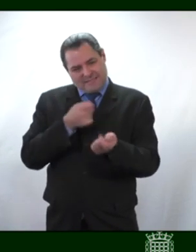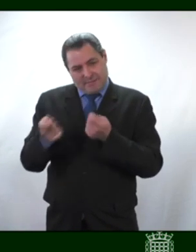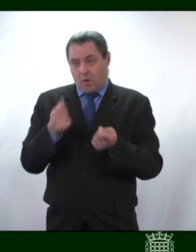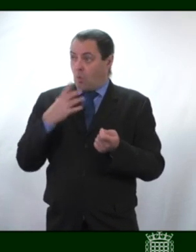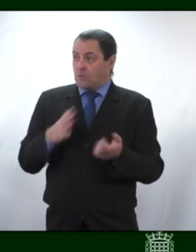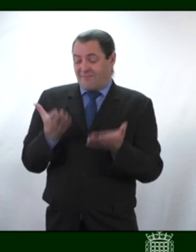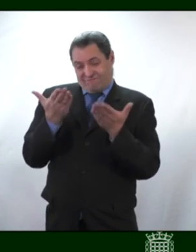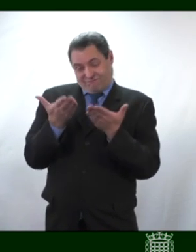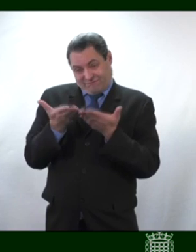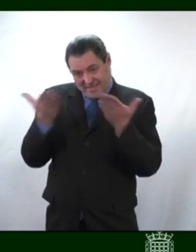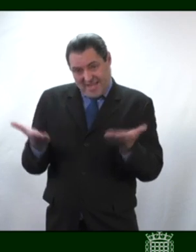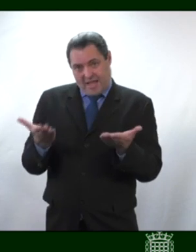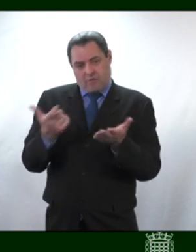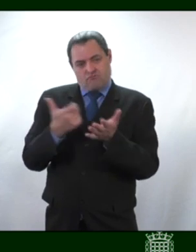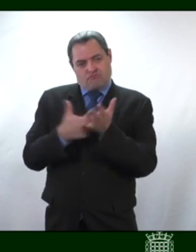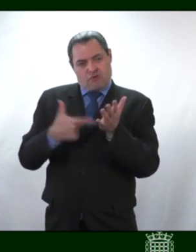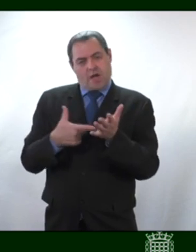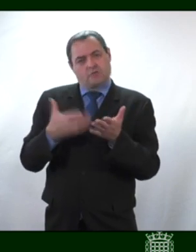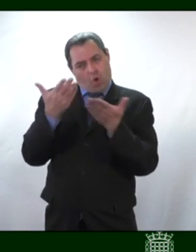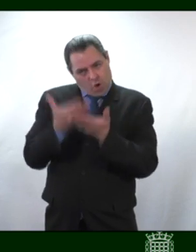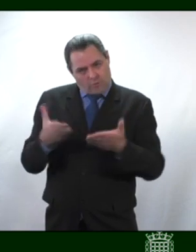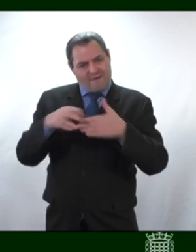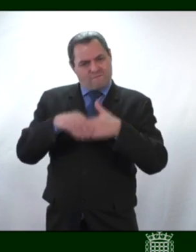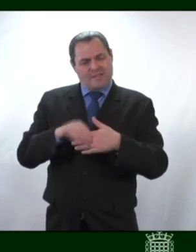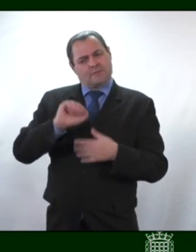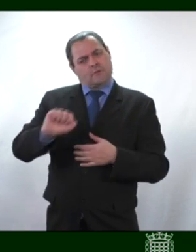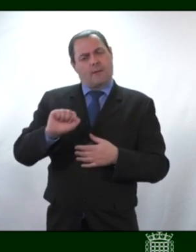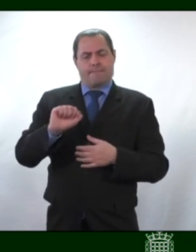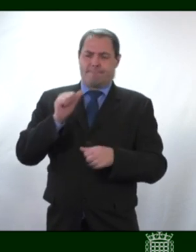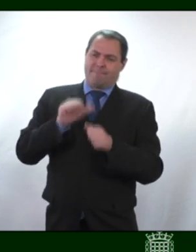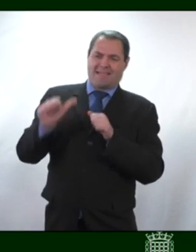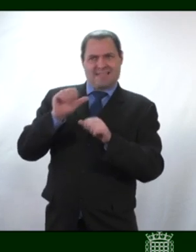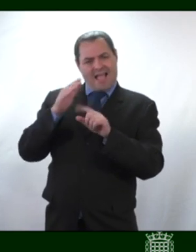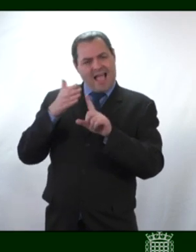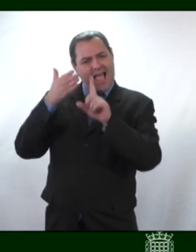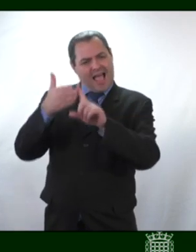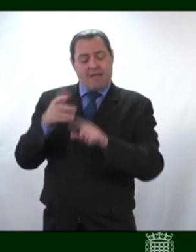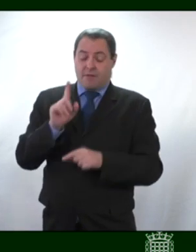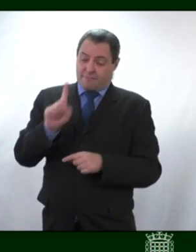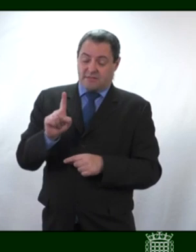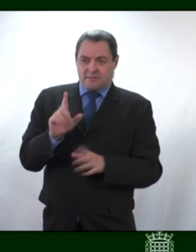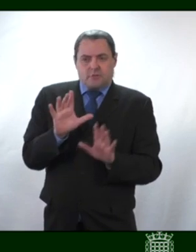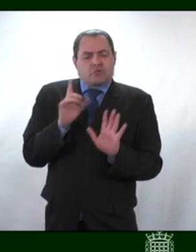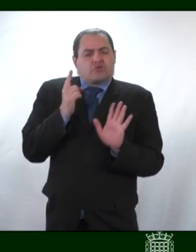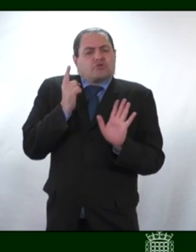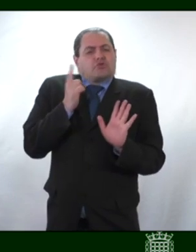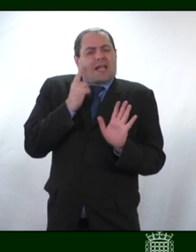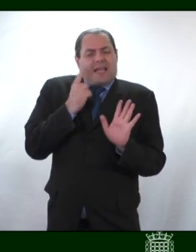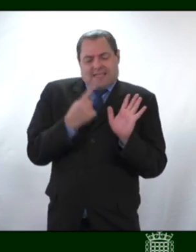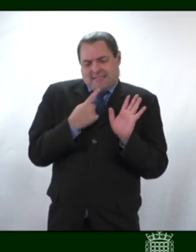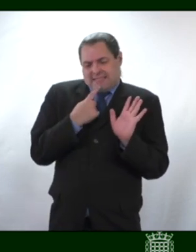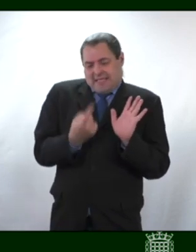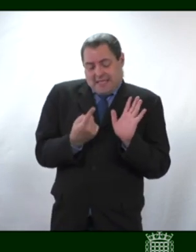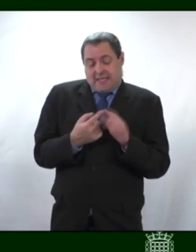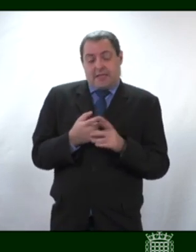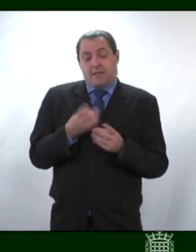honourable friend, who is motivated at all times by the best of intentions. But I do gently say this, that those of